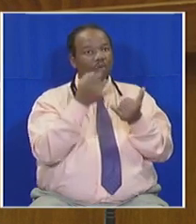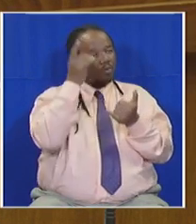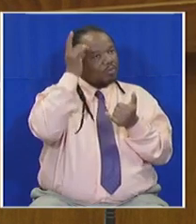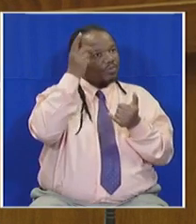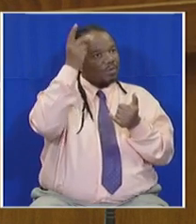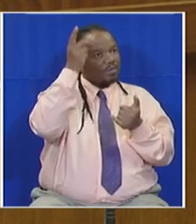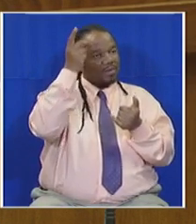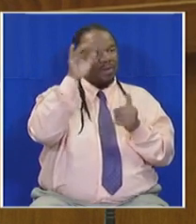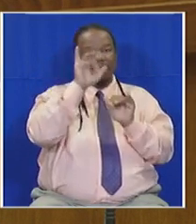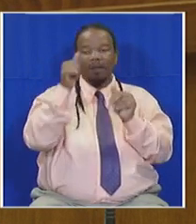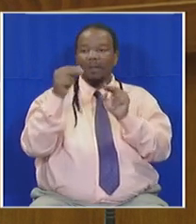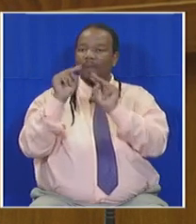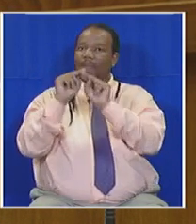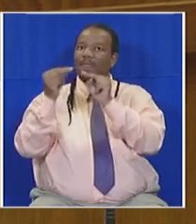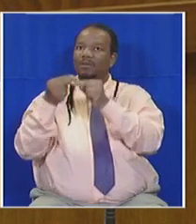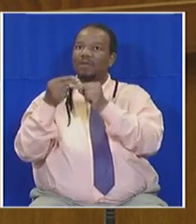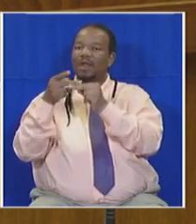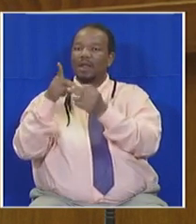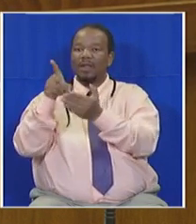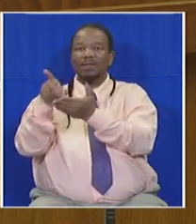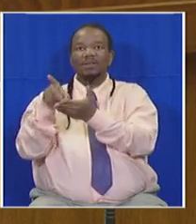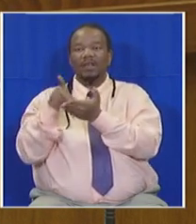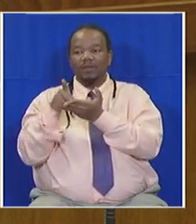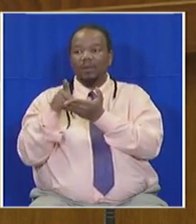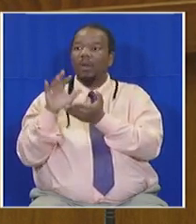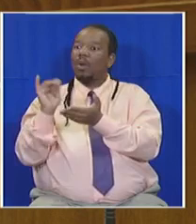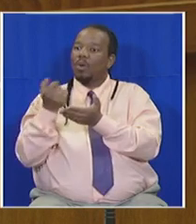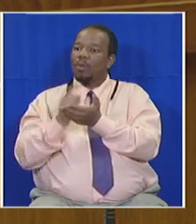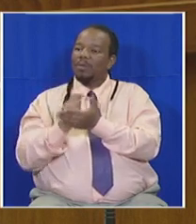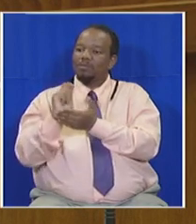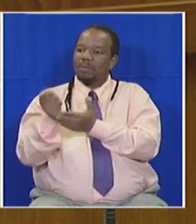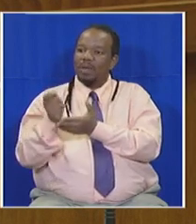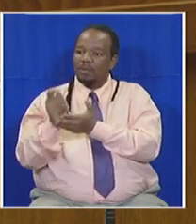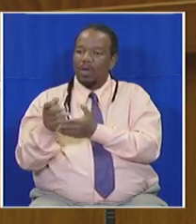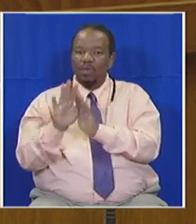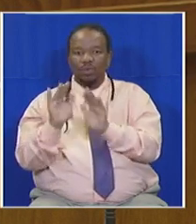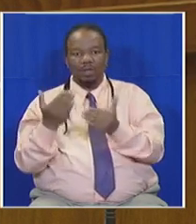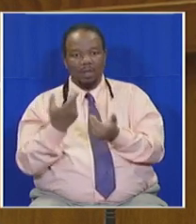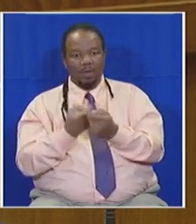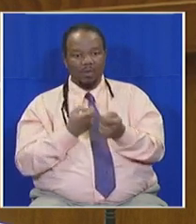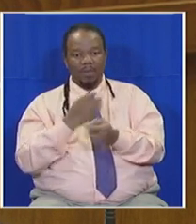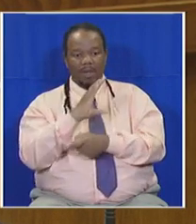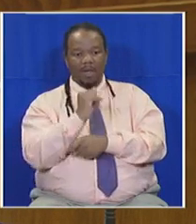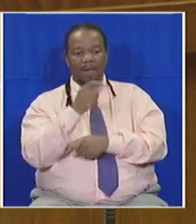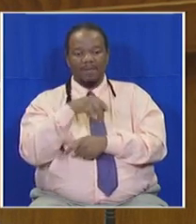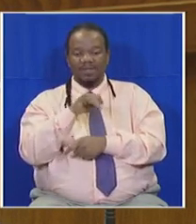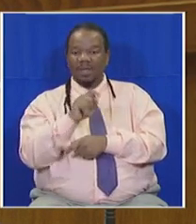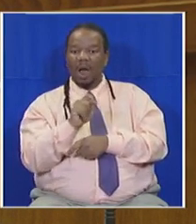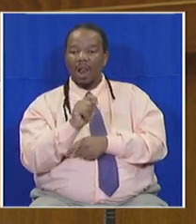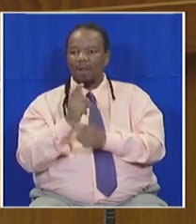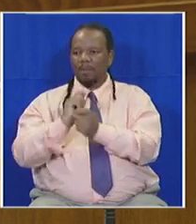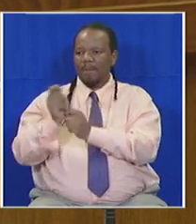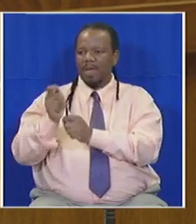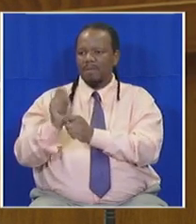national debt needs to be serviced. It's taking a lot of capital out of the pockets of government to service this big